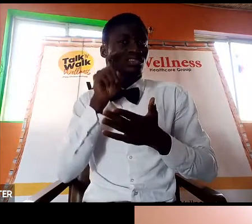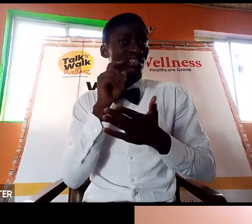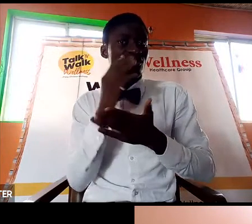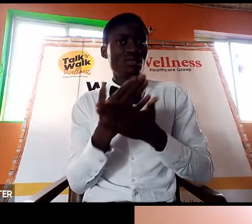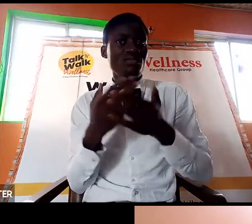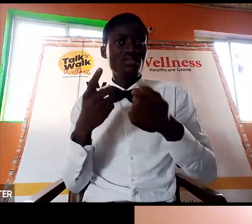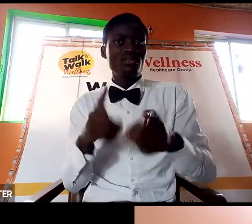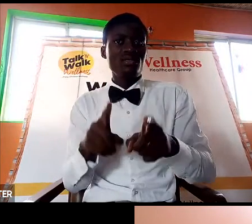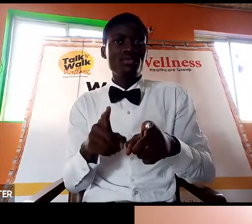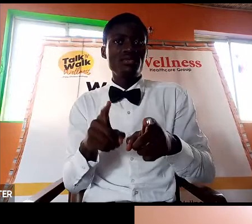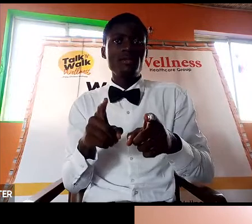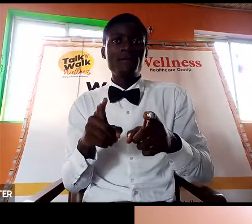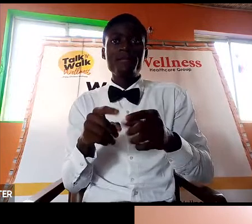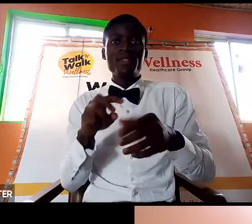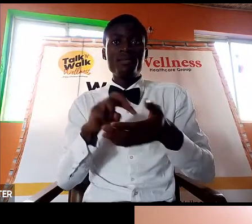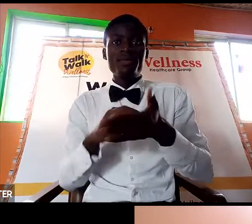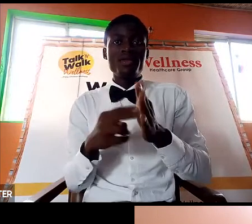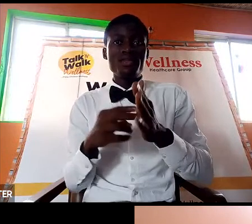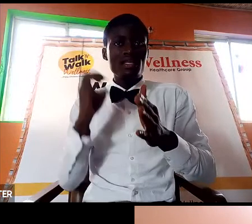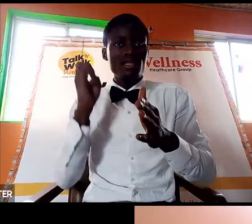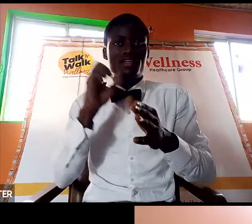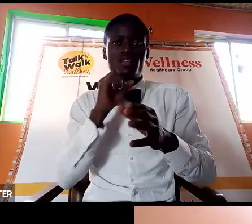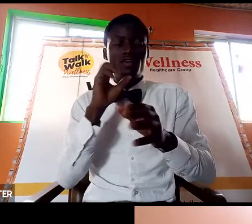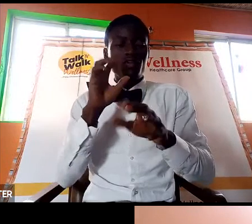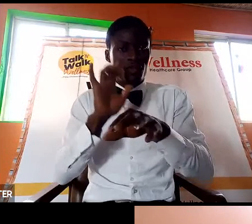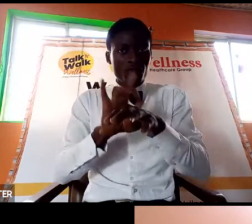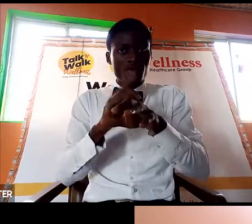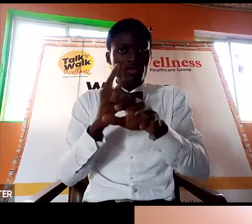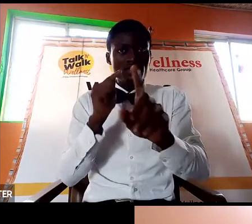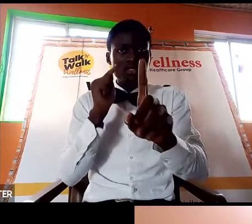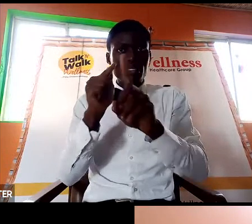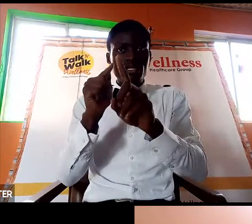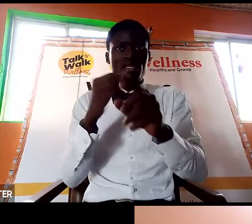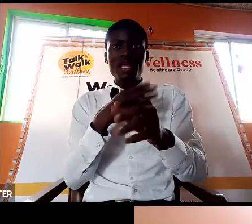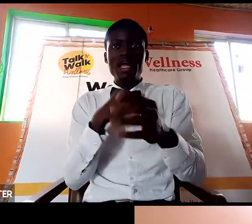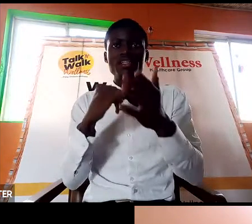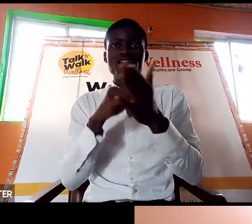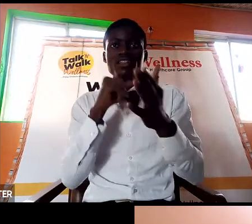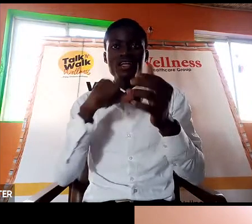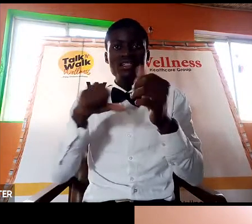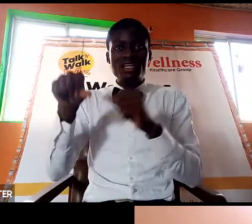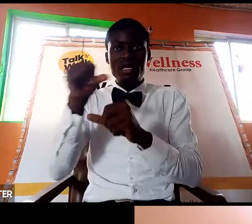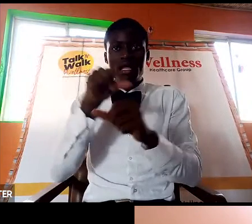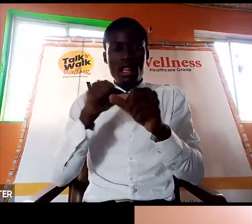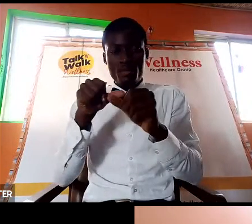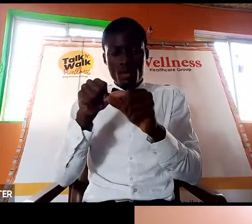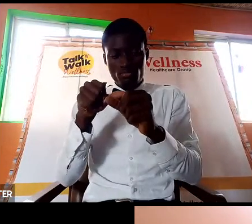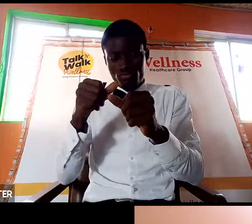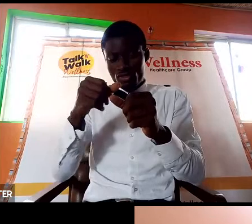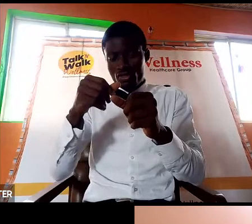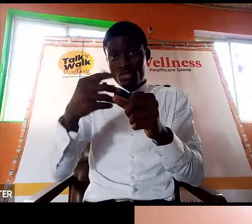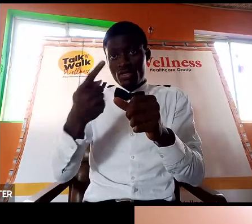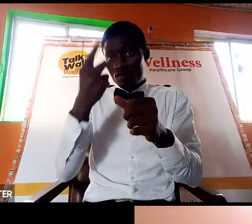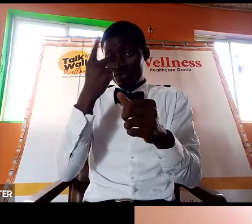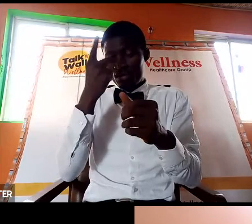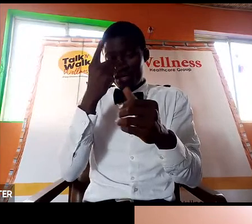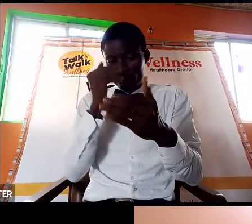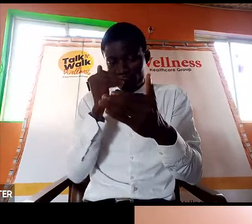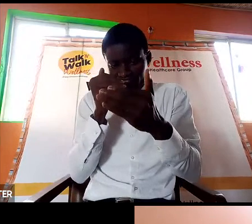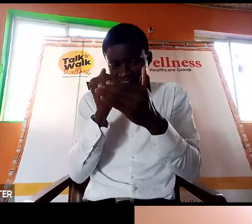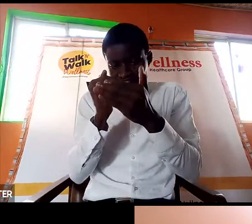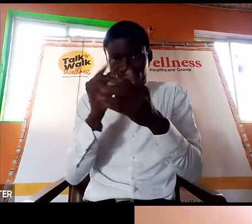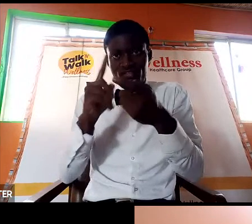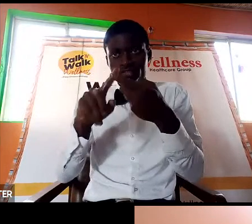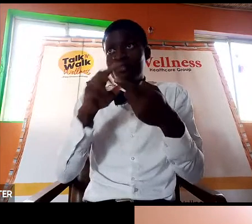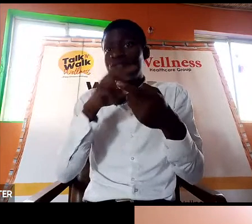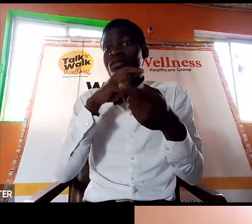target like he should, and it's not about penetration. But for most men, is the penetration is the end of it. But for a woman, it's not the penetration.